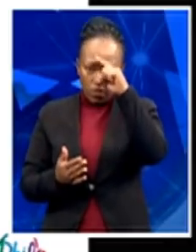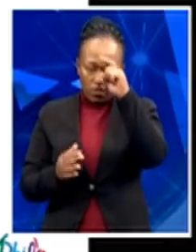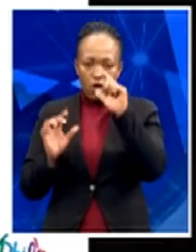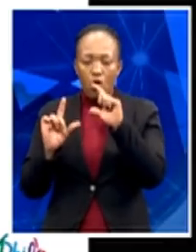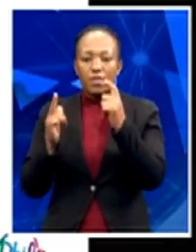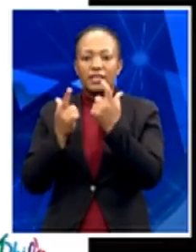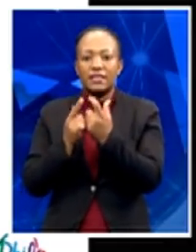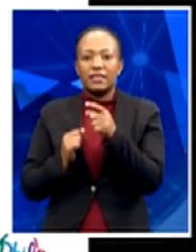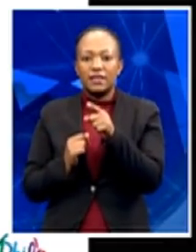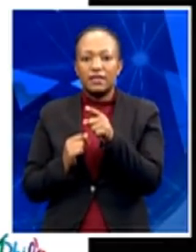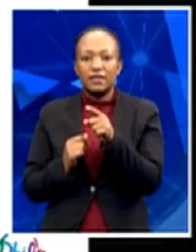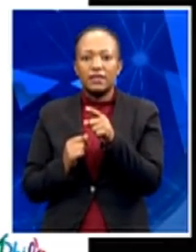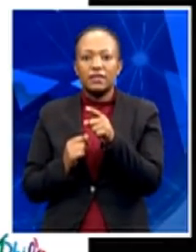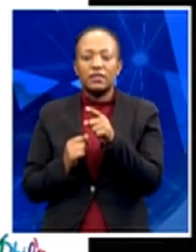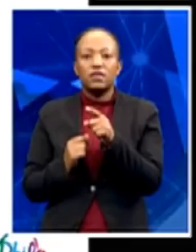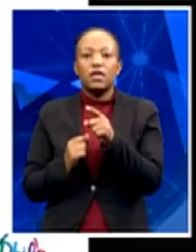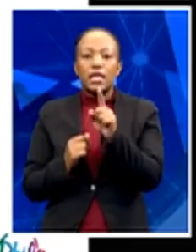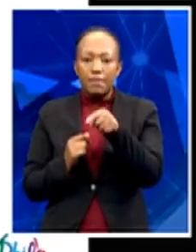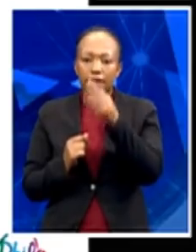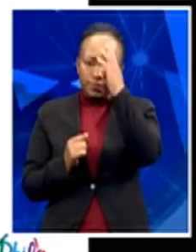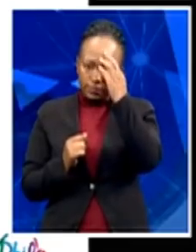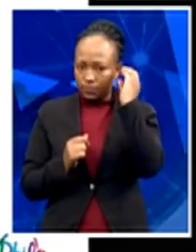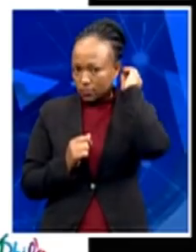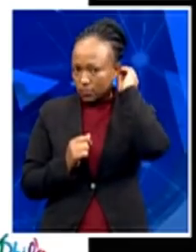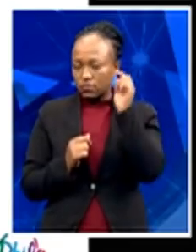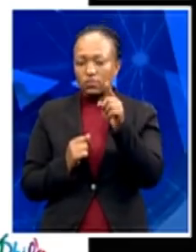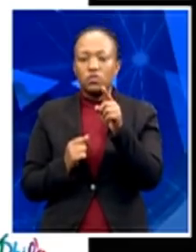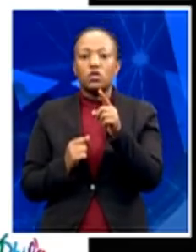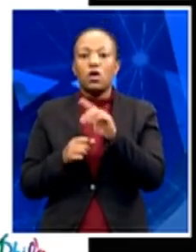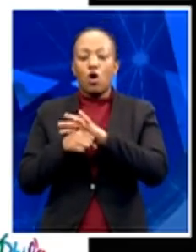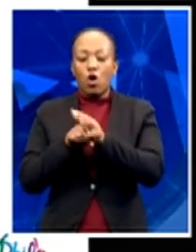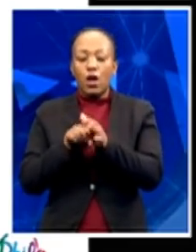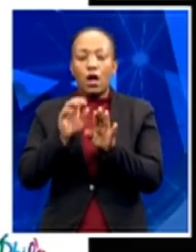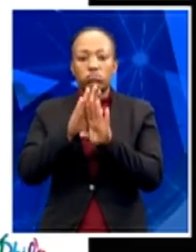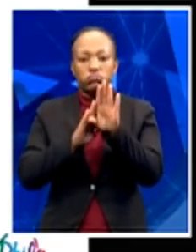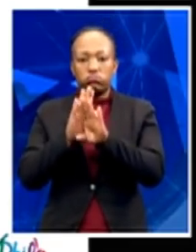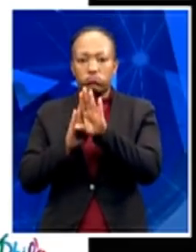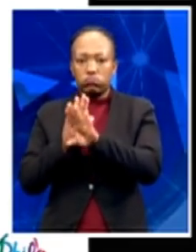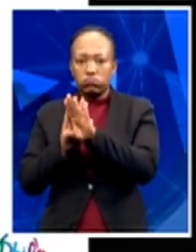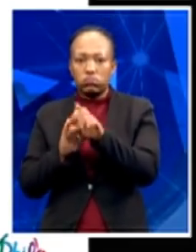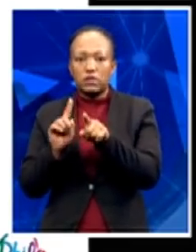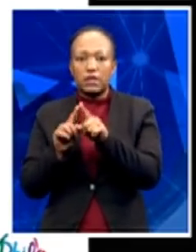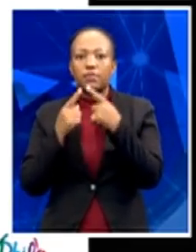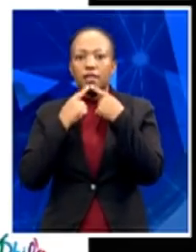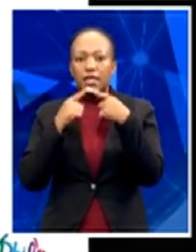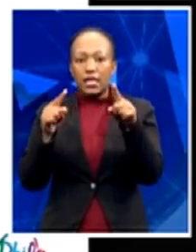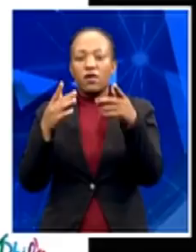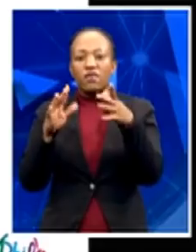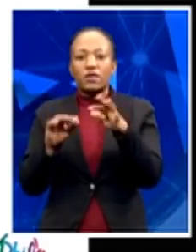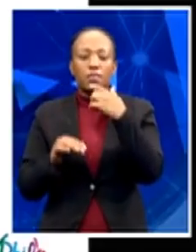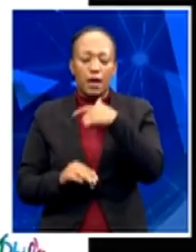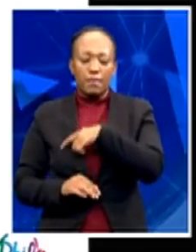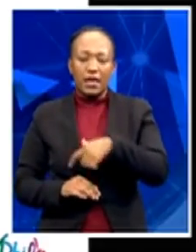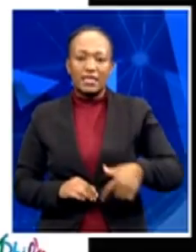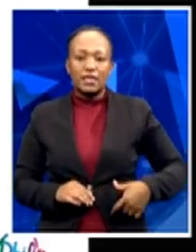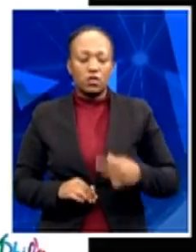that the resurgence indicators, and as per the declaration of the president 2 days ago, South Africa has now